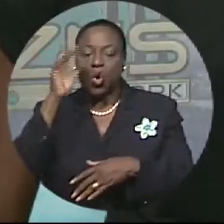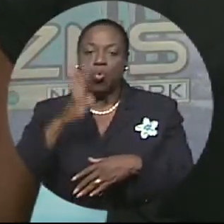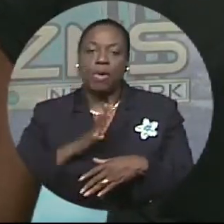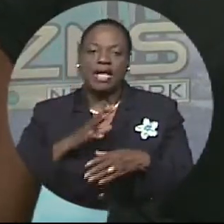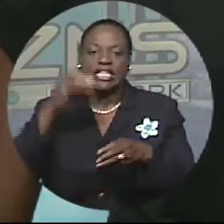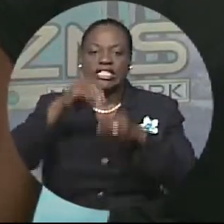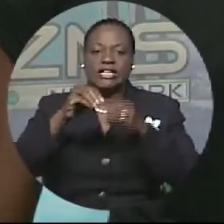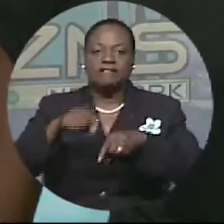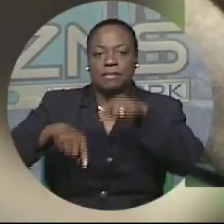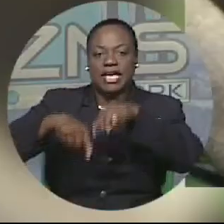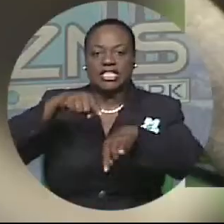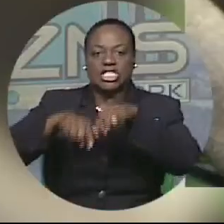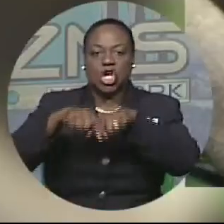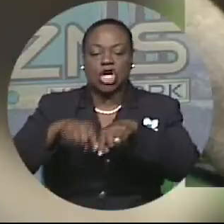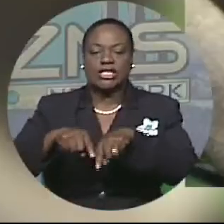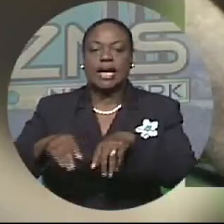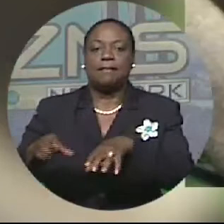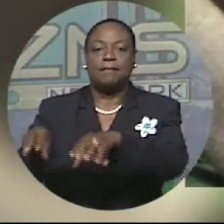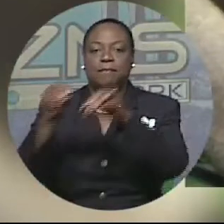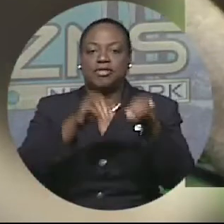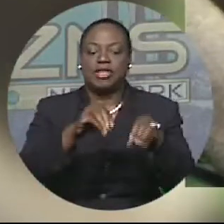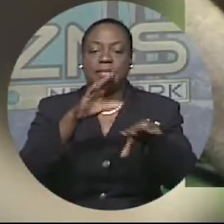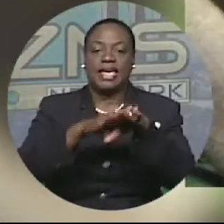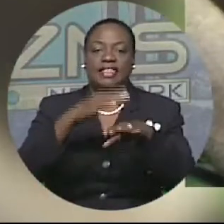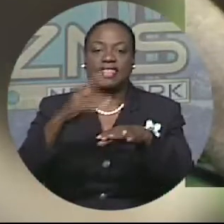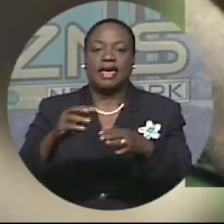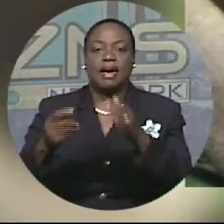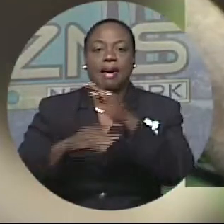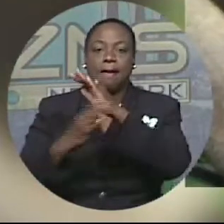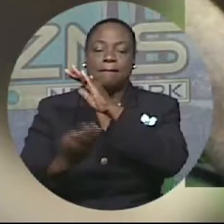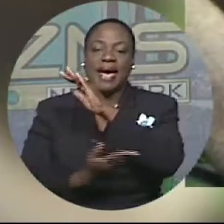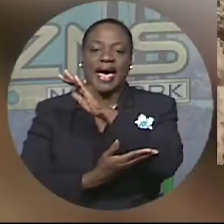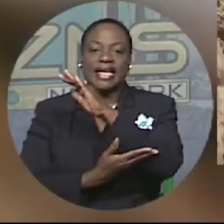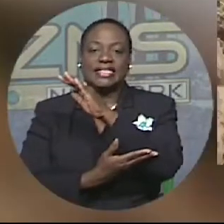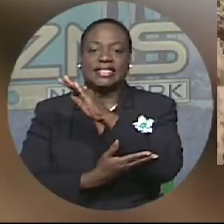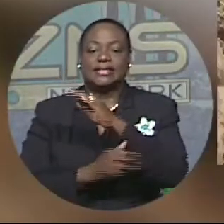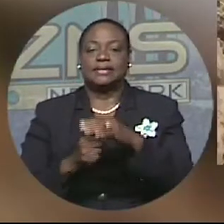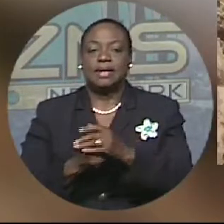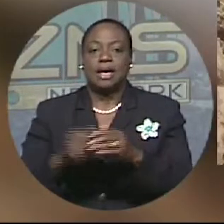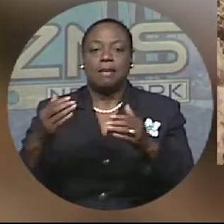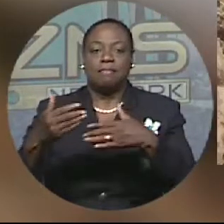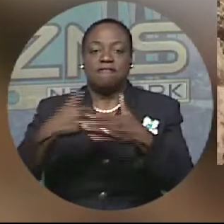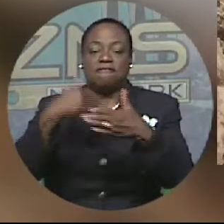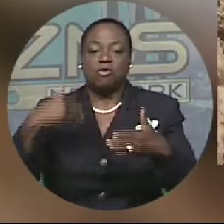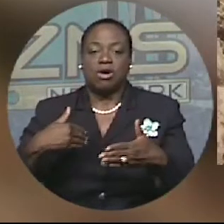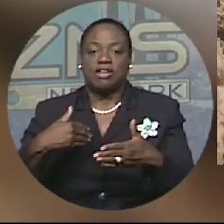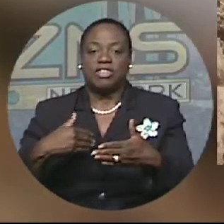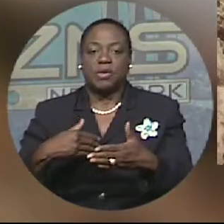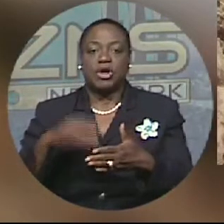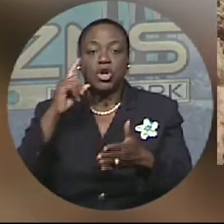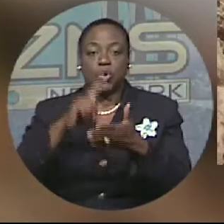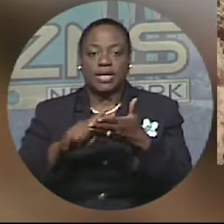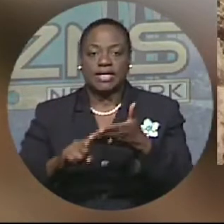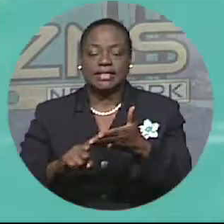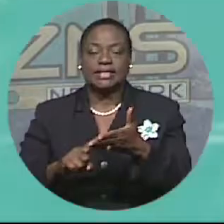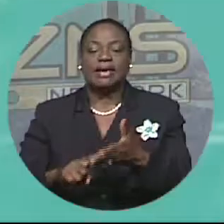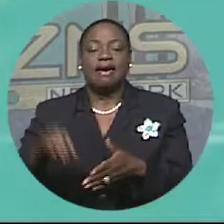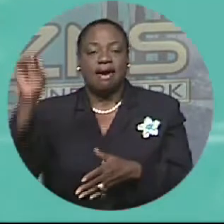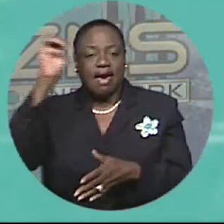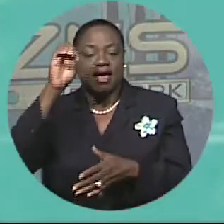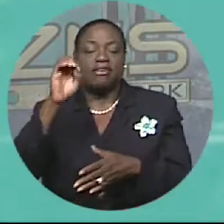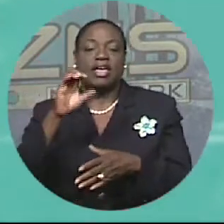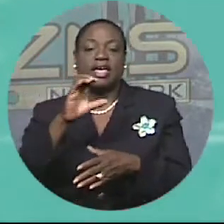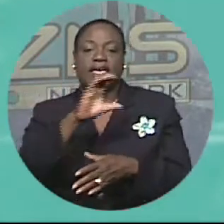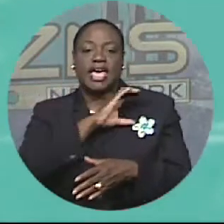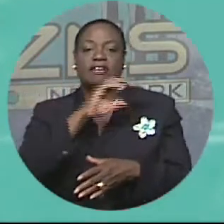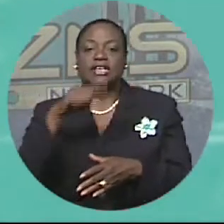luggage before they were discovered by British border enforcement officers. Executive Director of the Bahamas National Trust, Eric Carey, says the return of